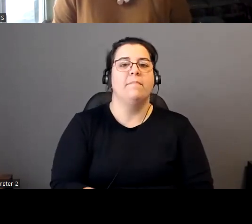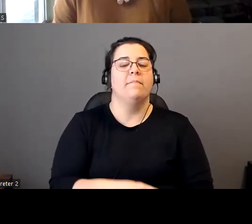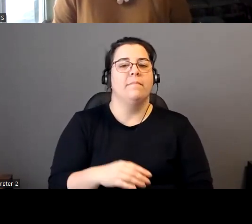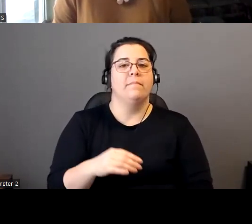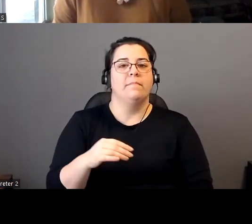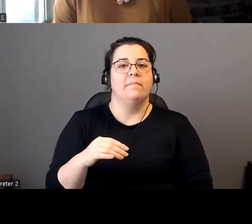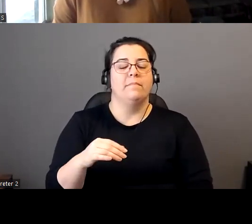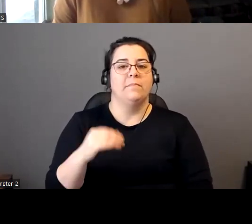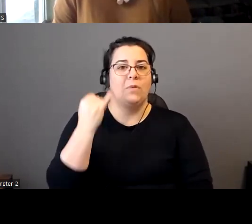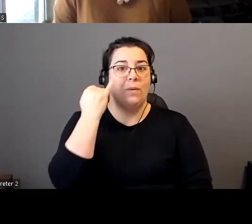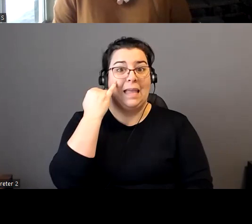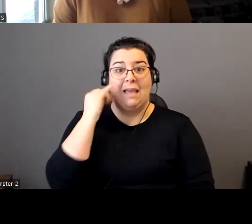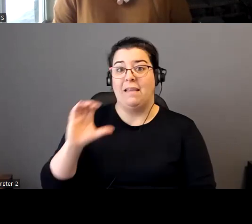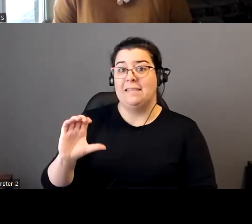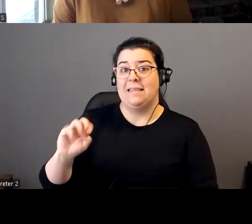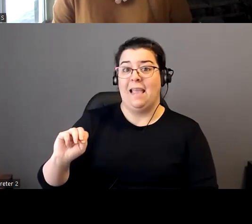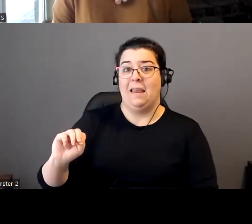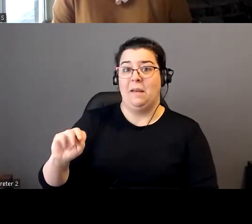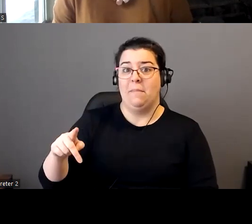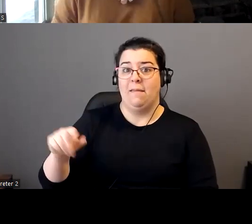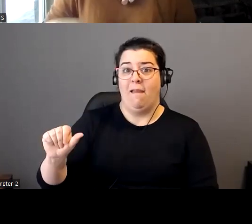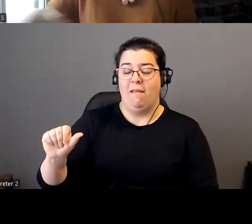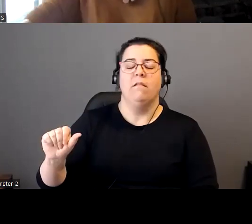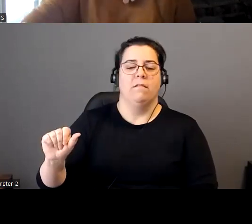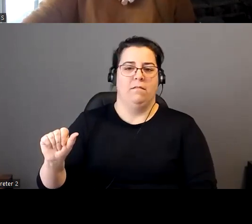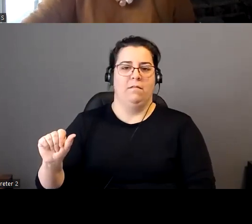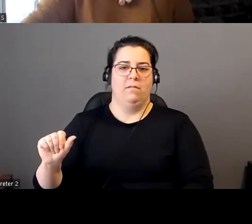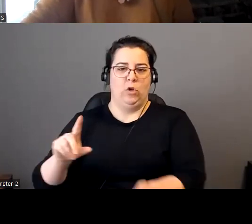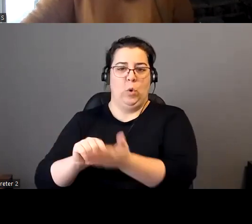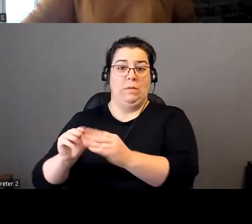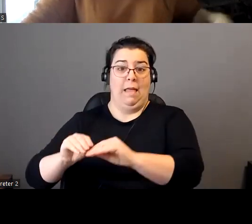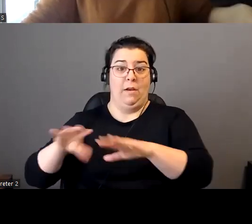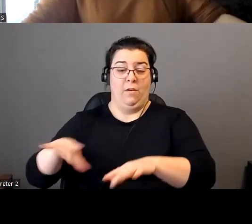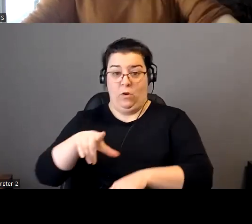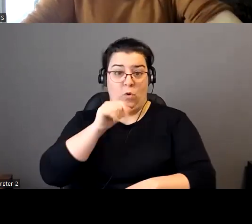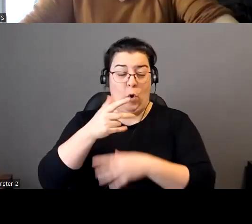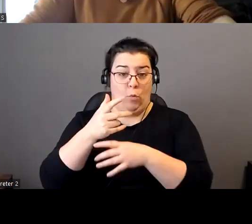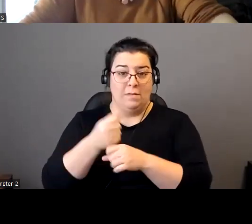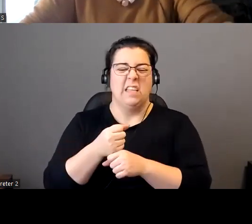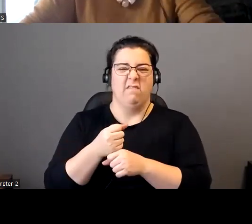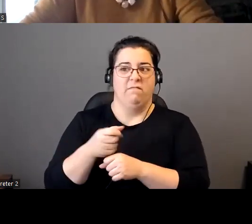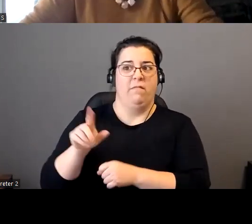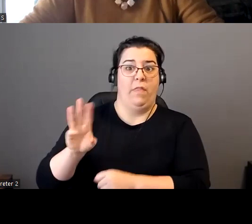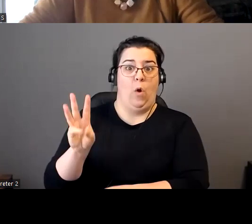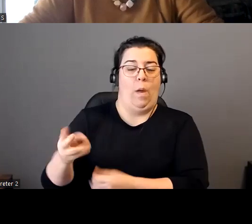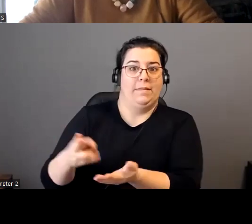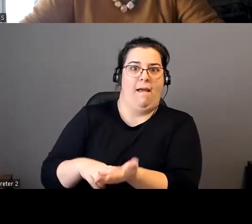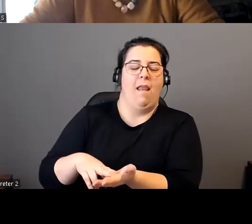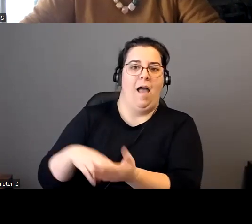the CNPEA's newsletter mailing list, please sign up for that on their website, because Benedict's great about